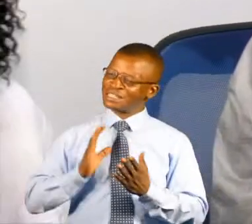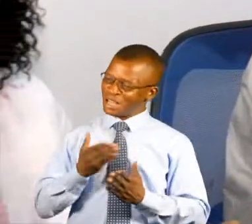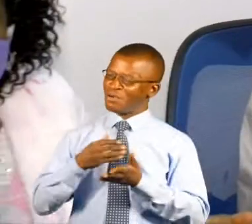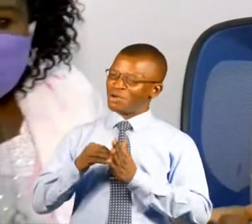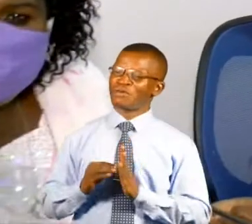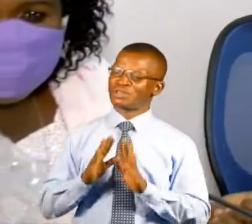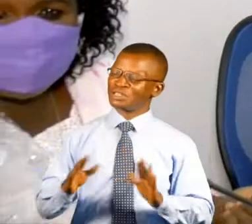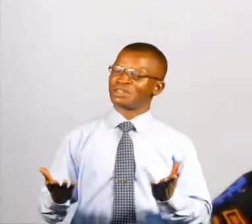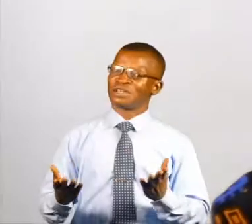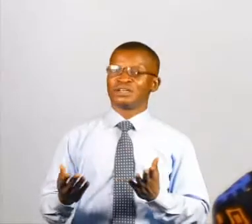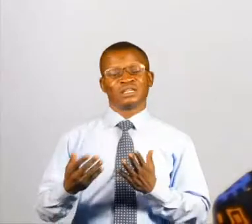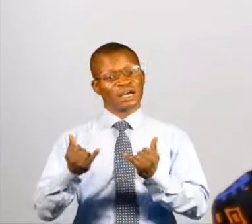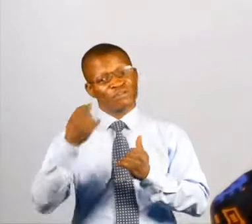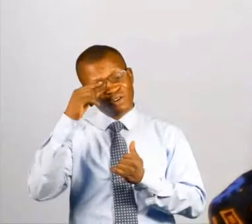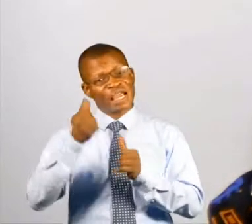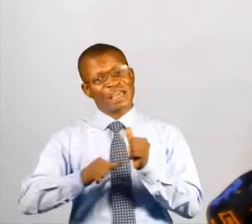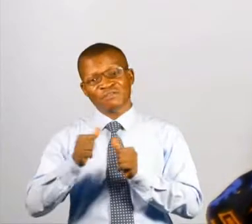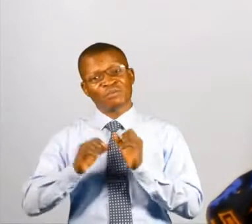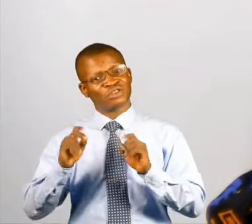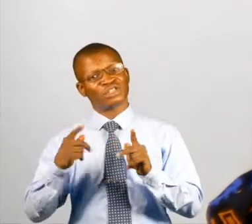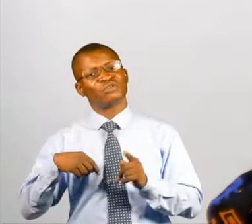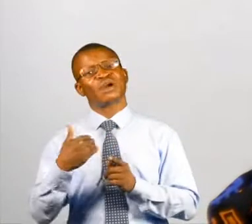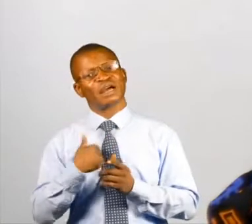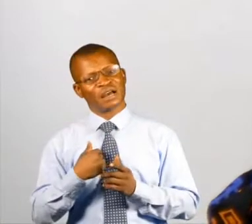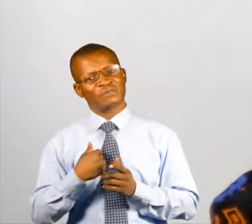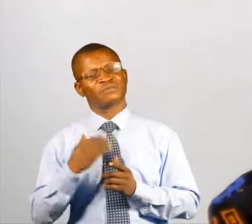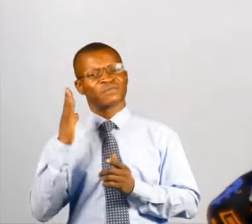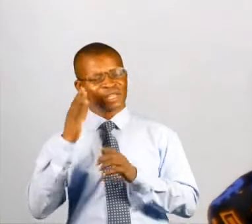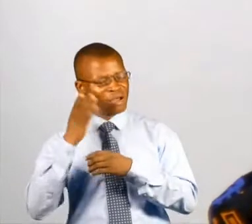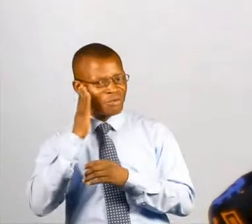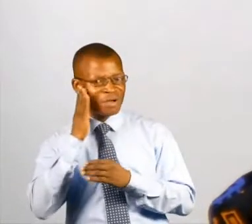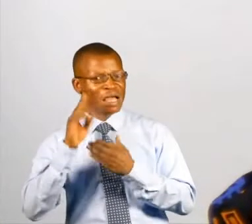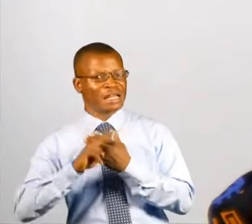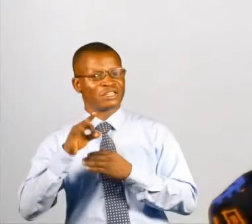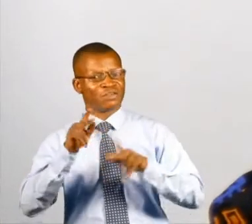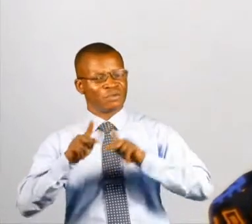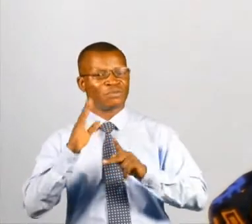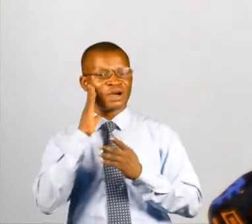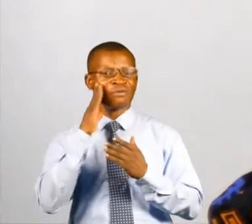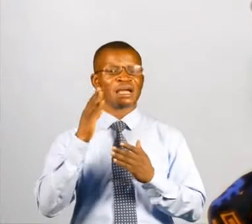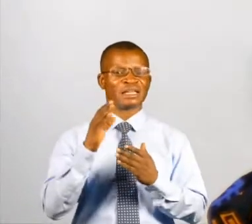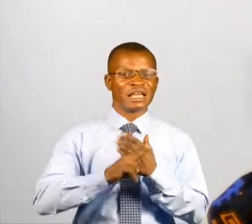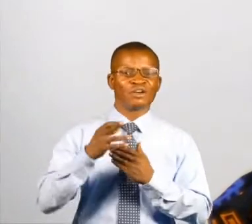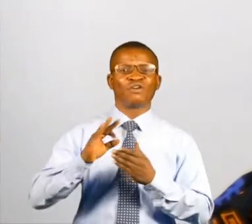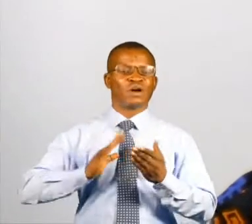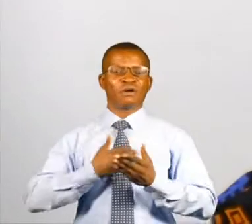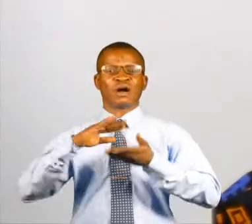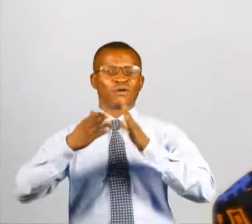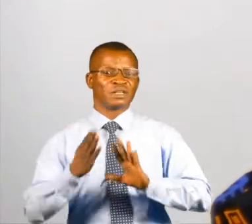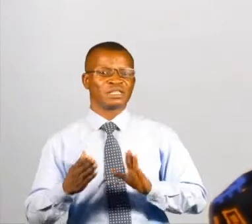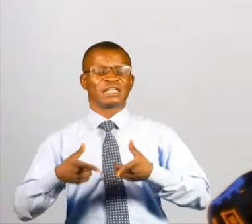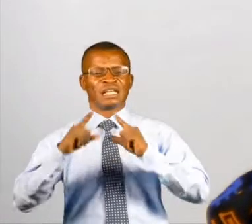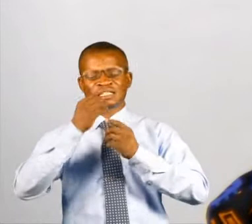as individuals to also, for every opportunity we get, let's sensitize people around us. Let's sensitize our community. Let